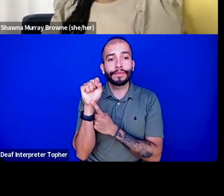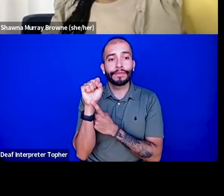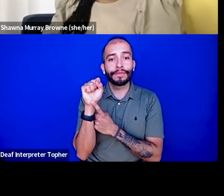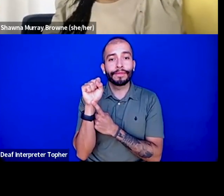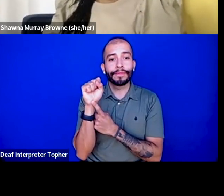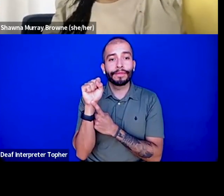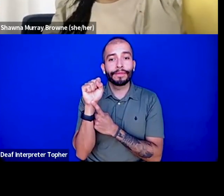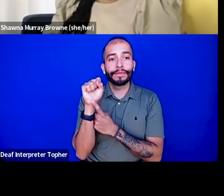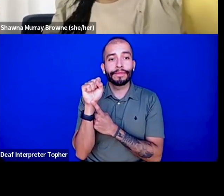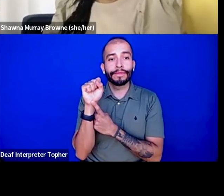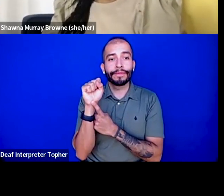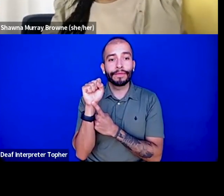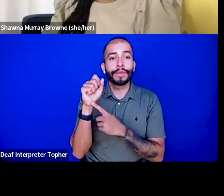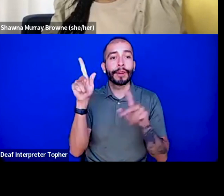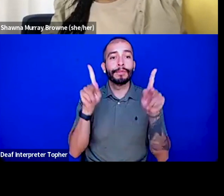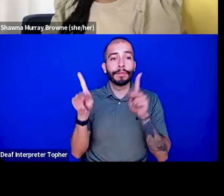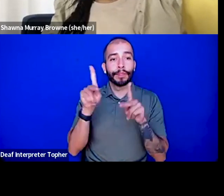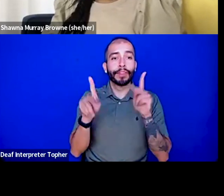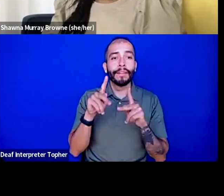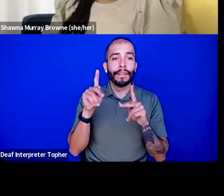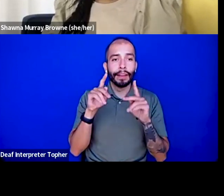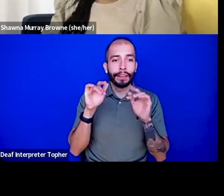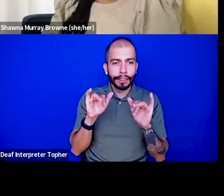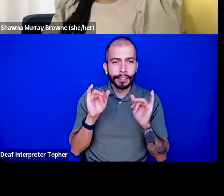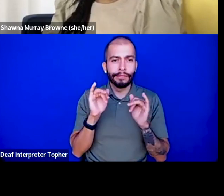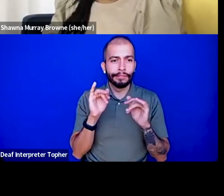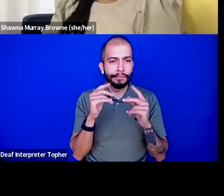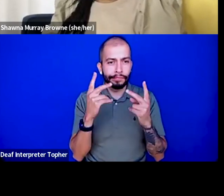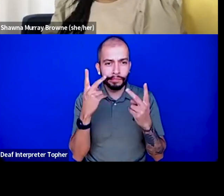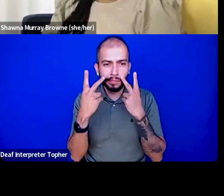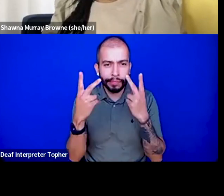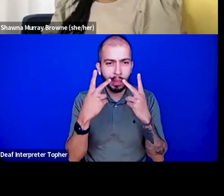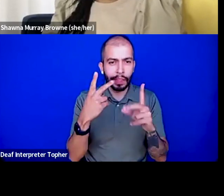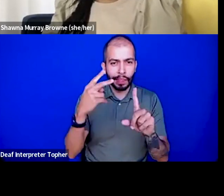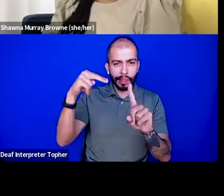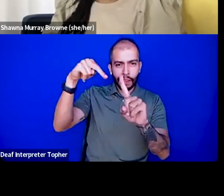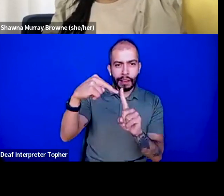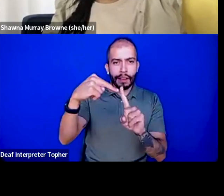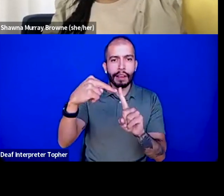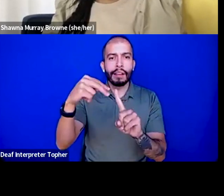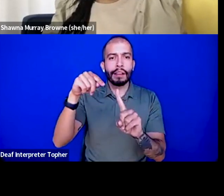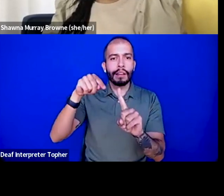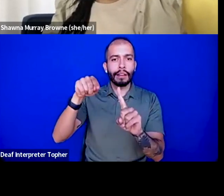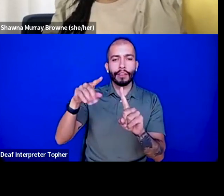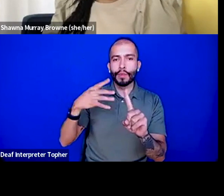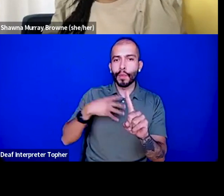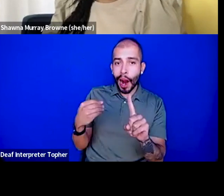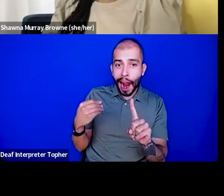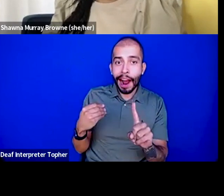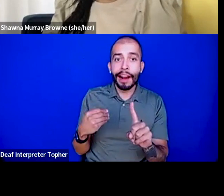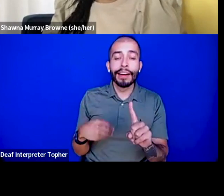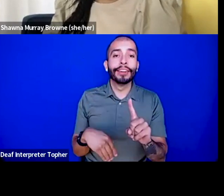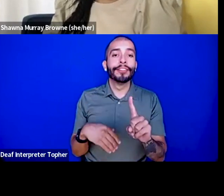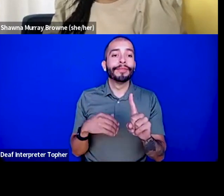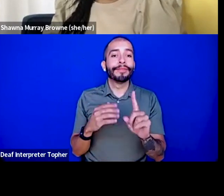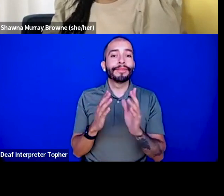whiteness, wealth, colonial and imperial power systems. And that is what makes it very easy to dismiss